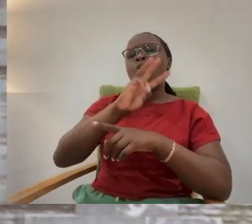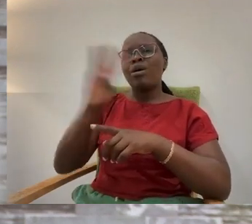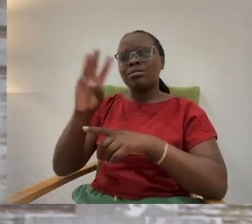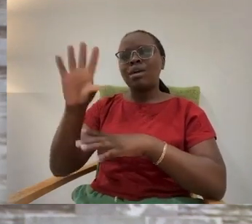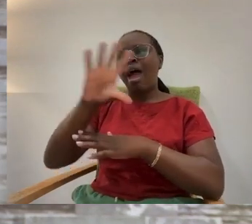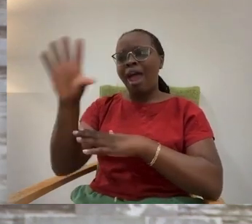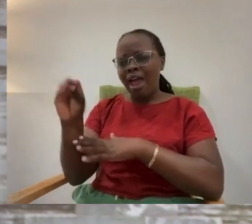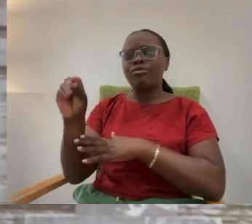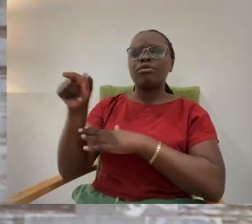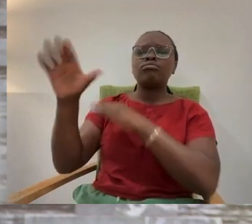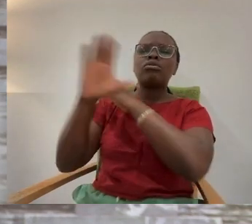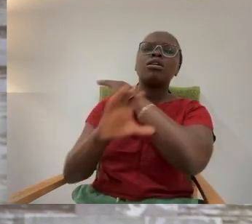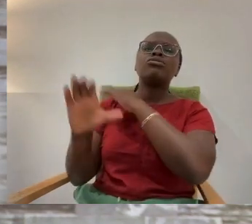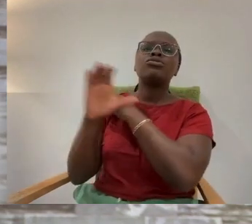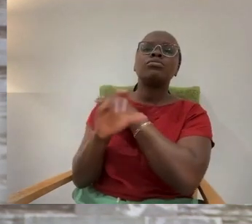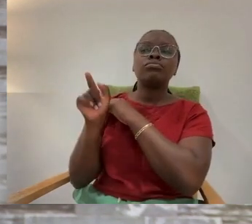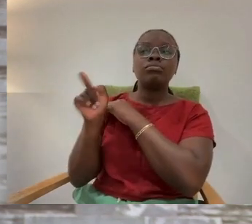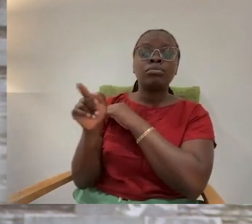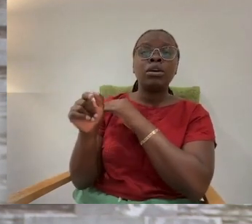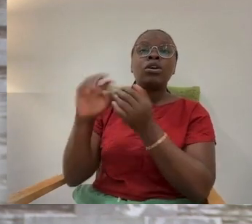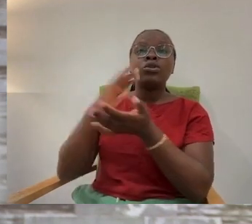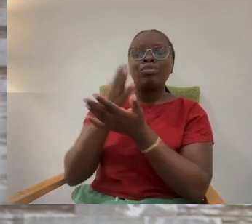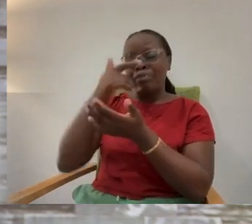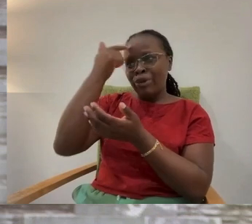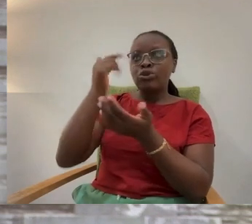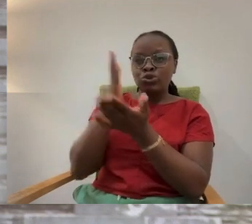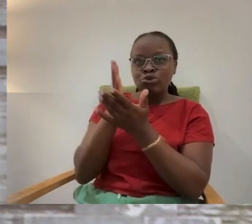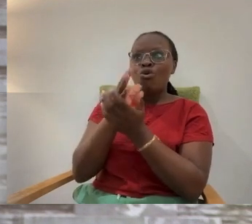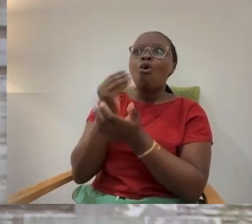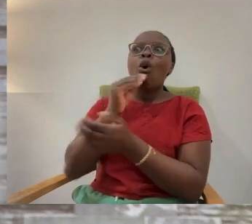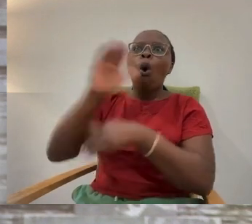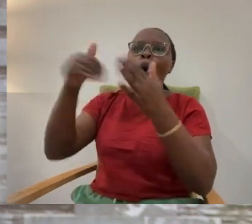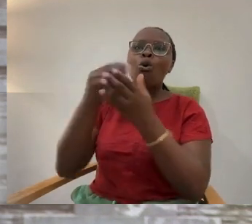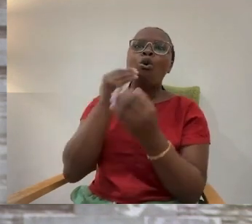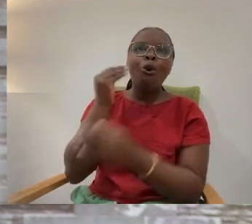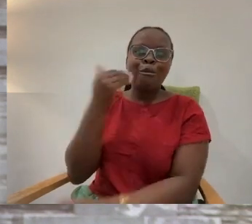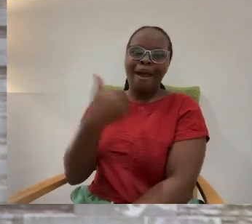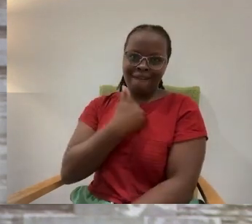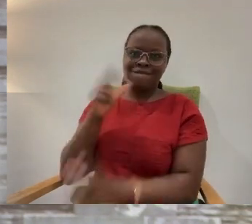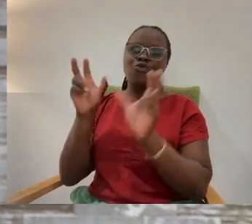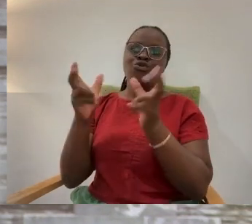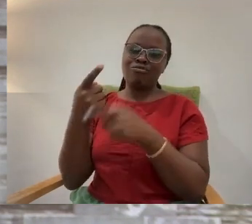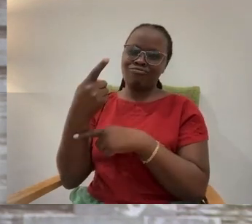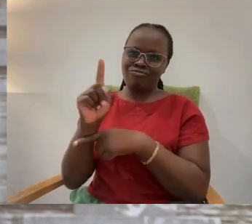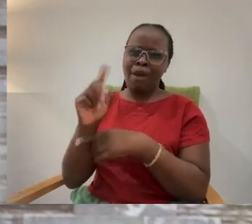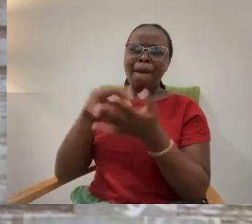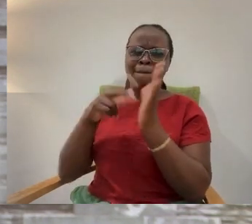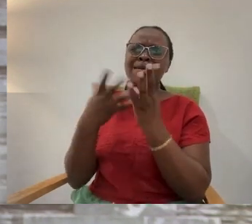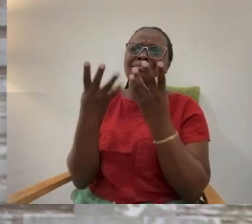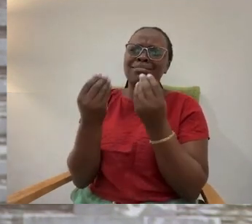and partly due to the availability of radios in multiple households and the easiness